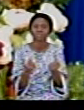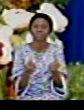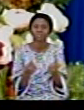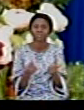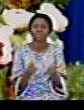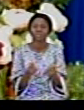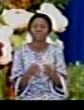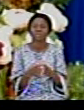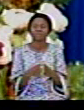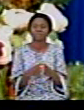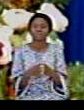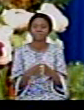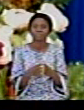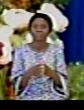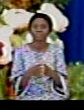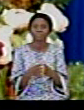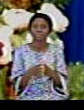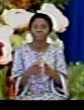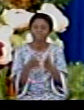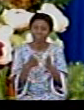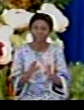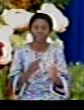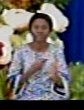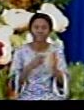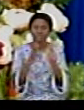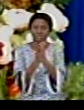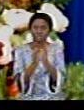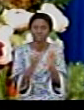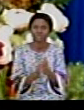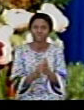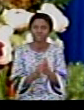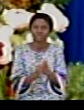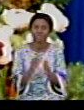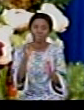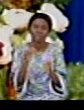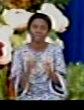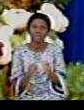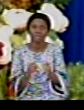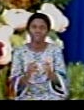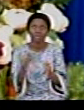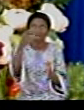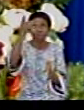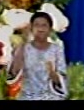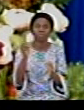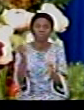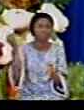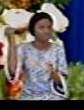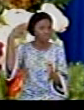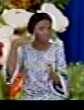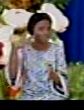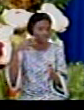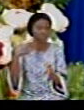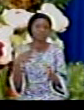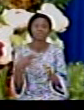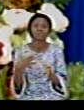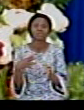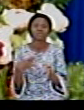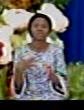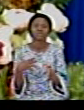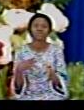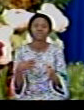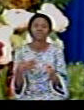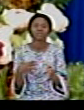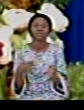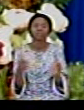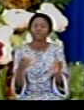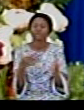concerning them, let's tell the Lord that by his grace, despite what the enemy may want to